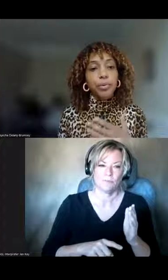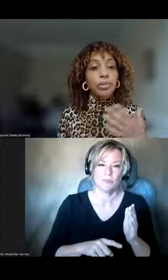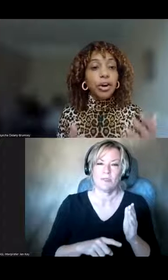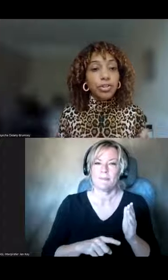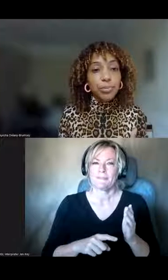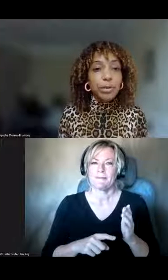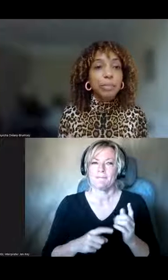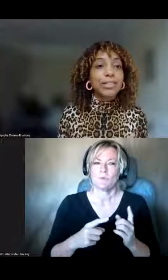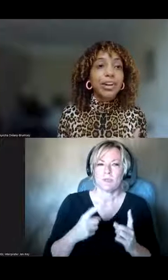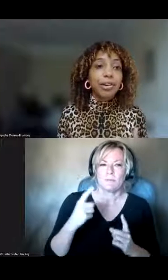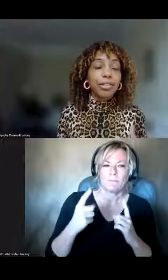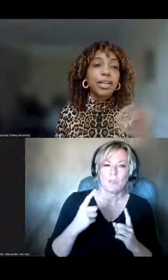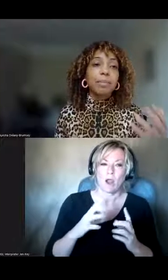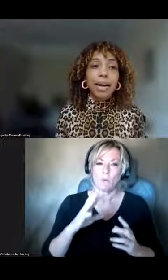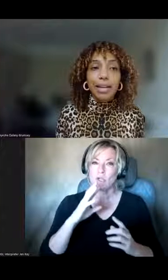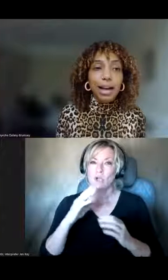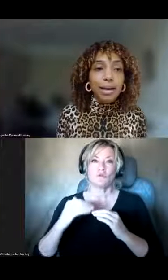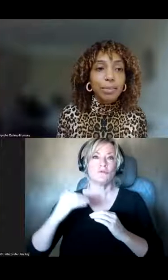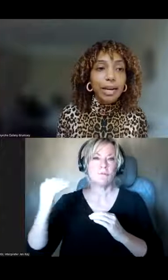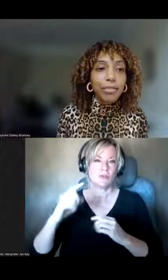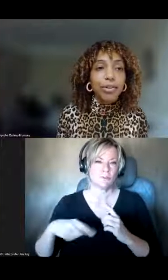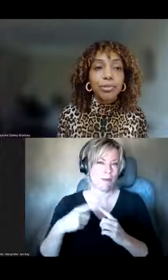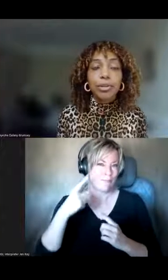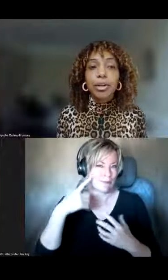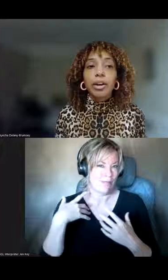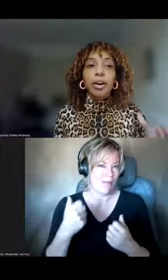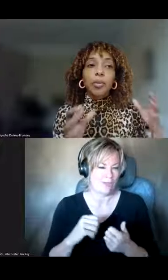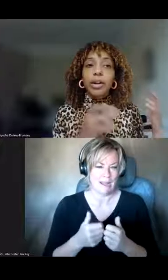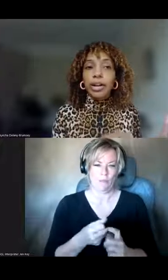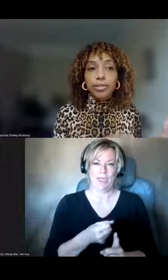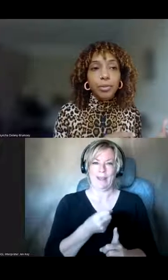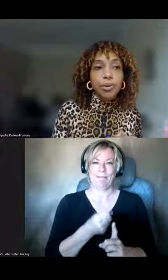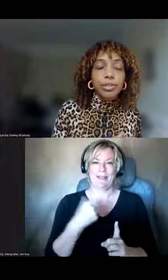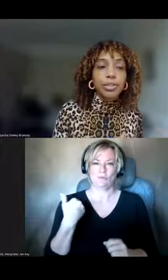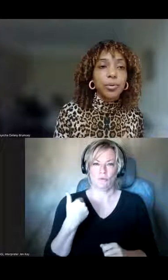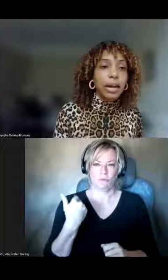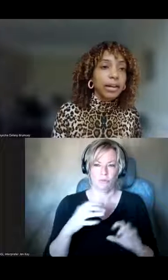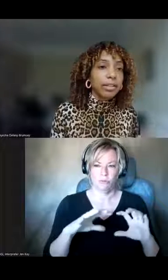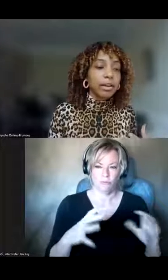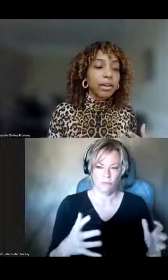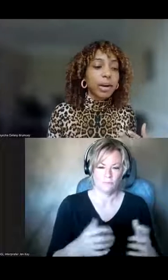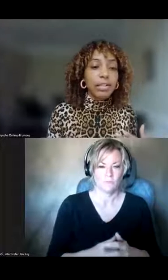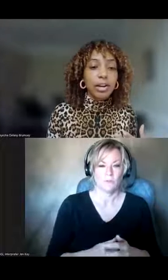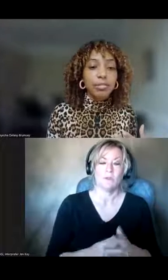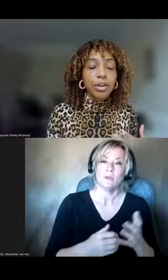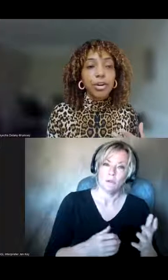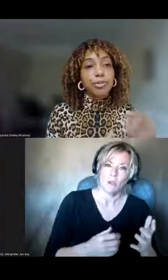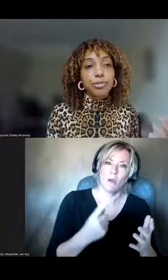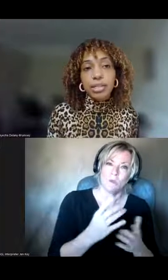whether we're talking too much about mental health and the impact that might have on youth. On one hand, of course, they're weighing the impact